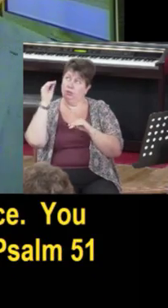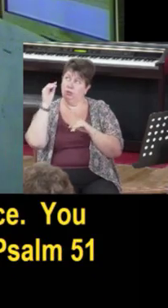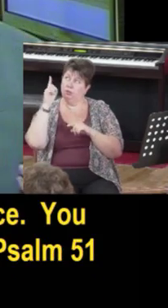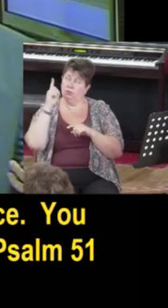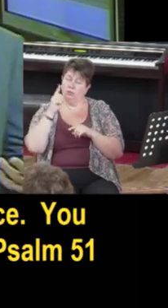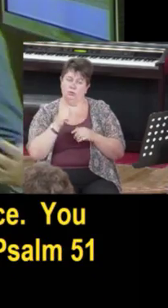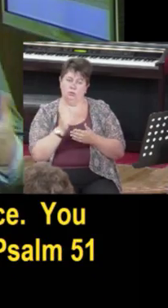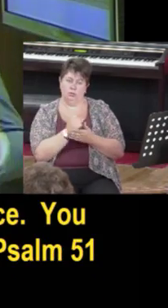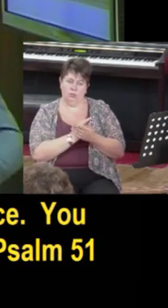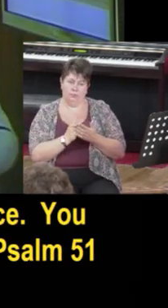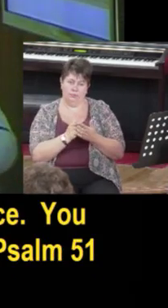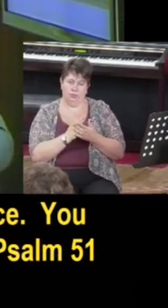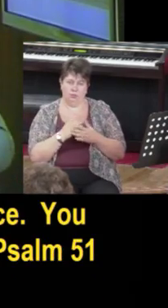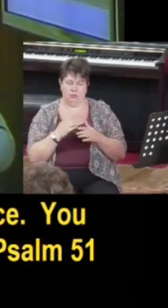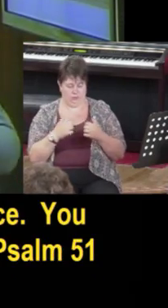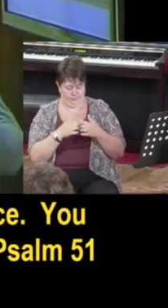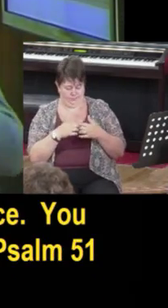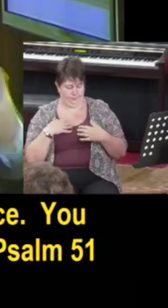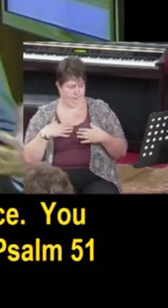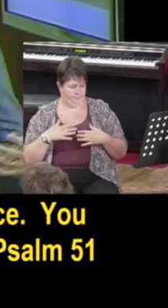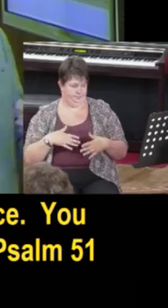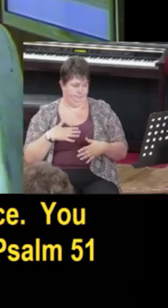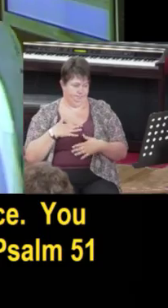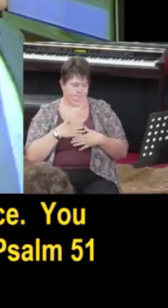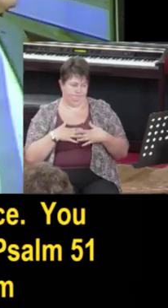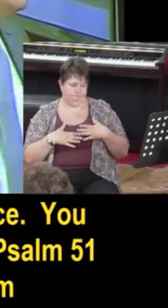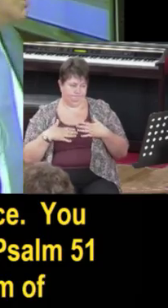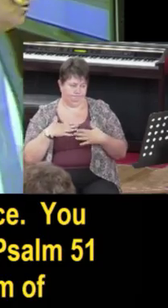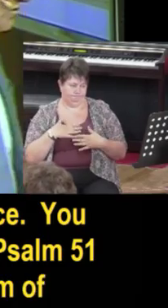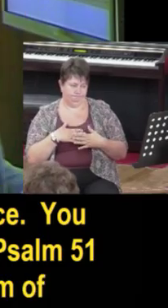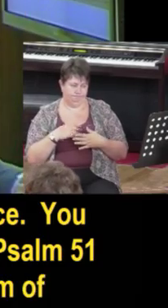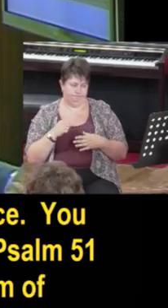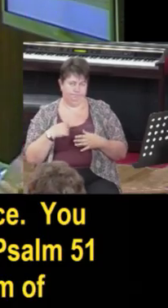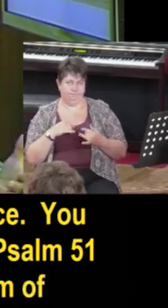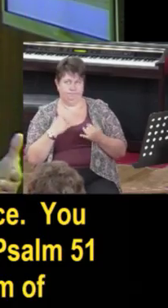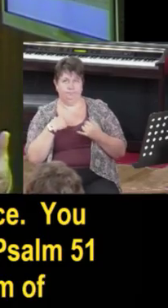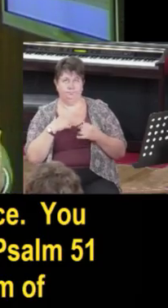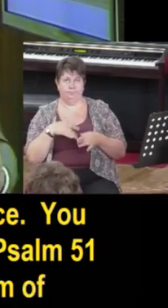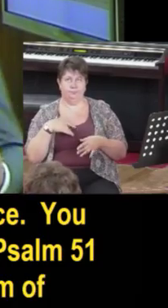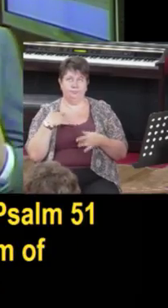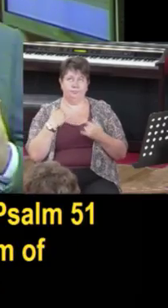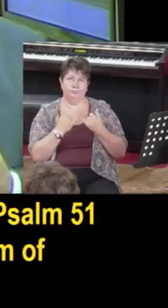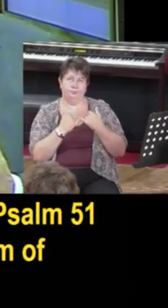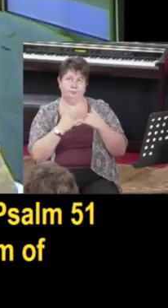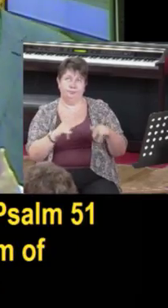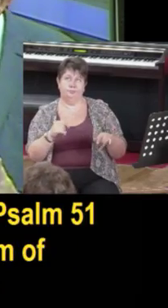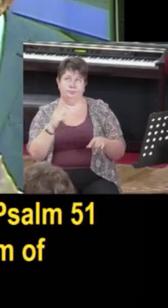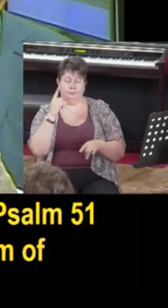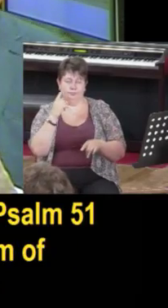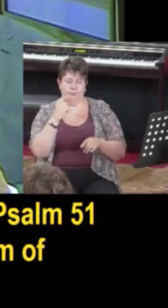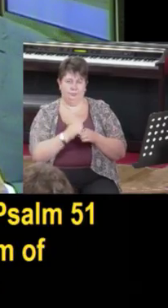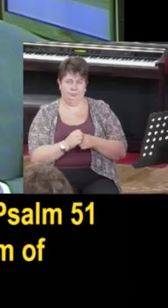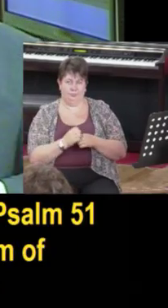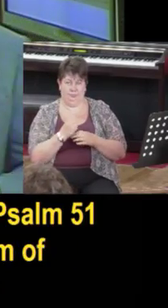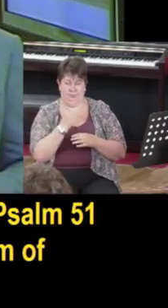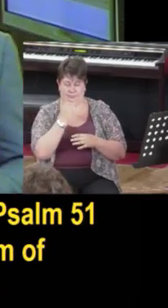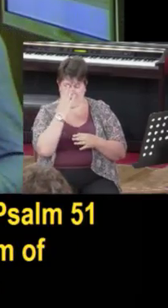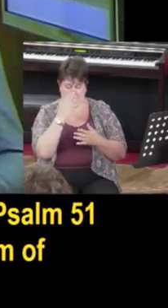feels, rightly so, that he has let God down in an incredibly embarrassing